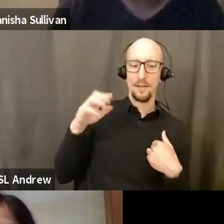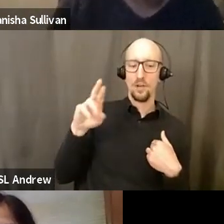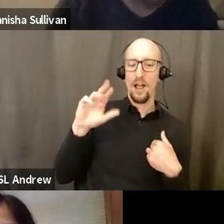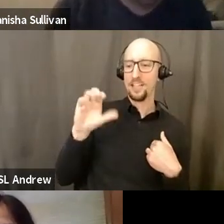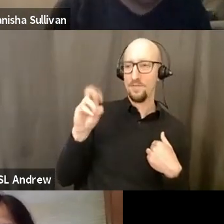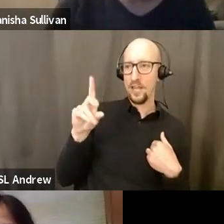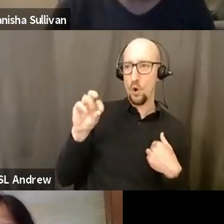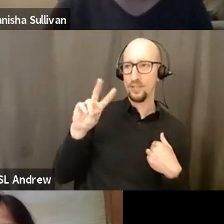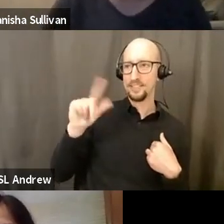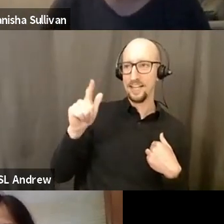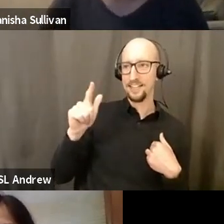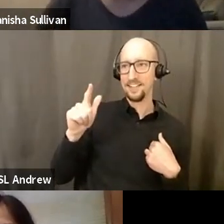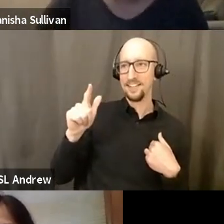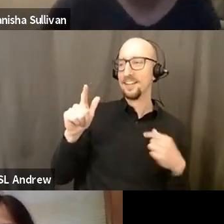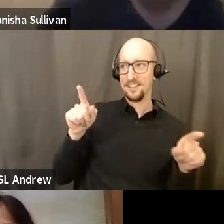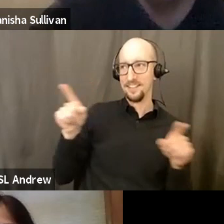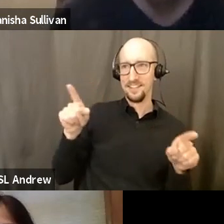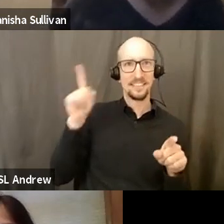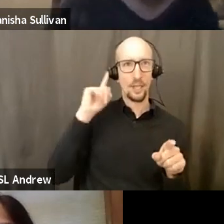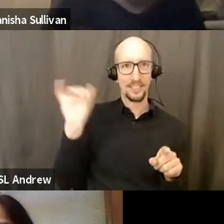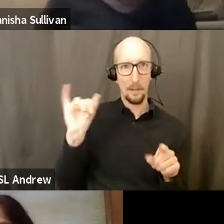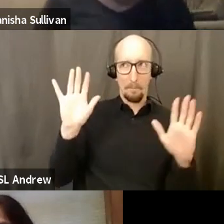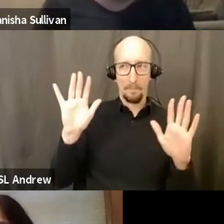Okay. I was watching. Either way, I'm good.